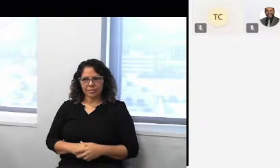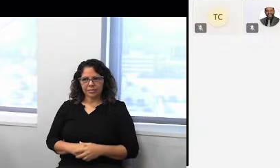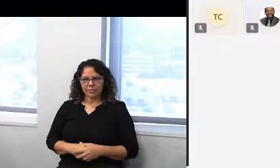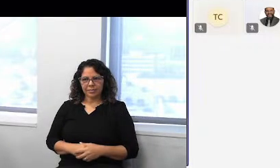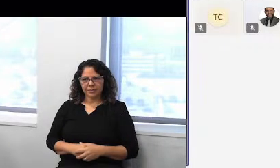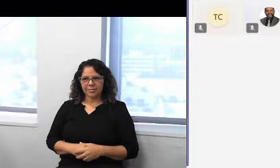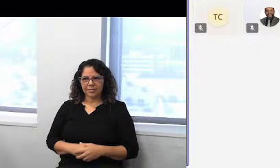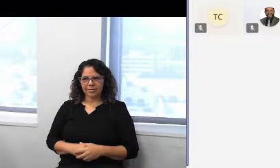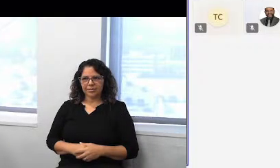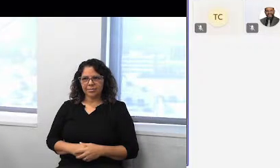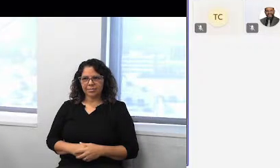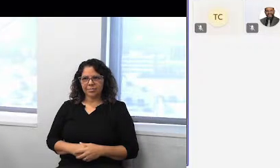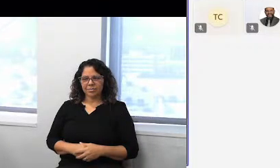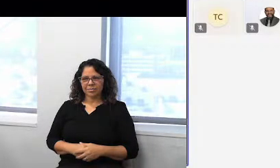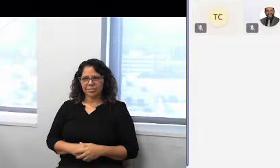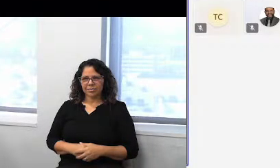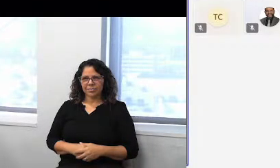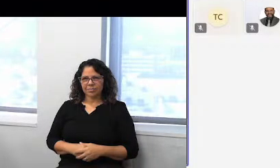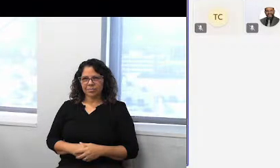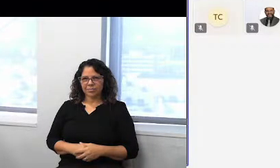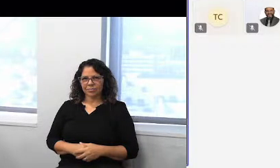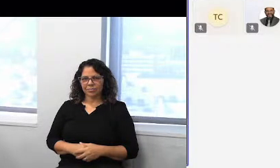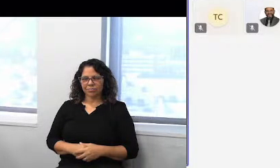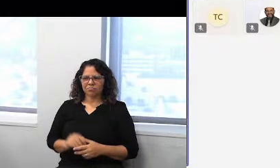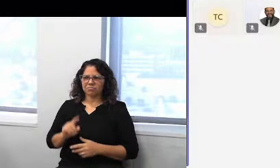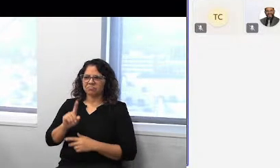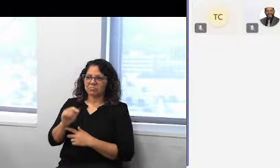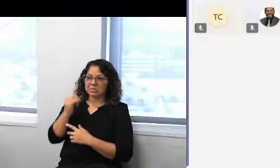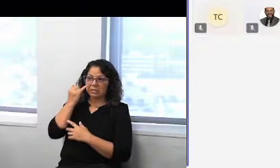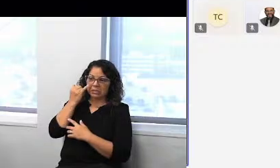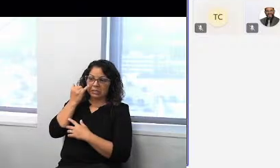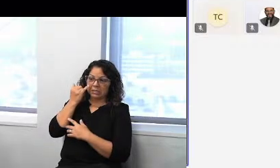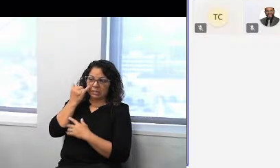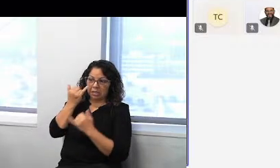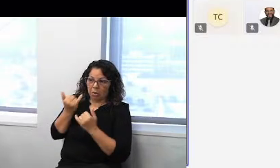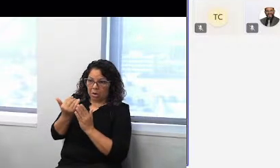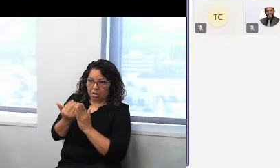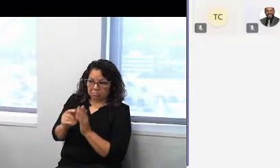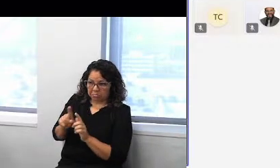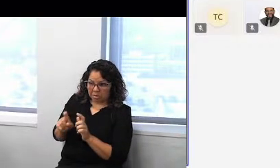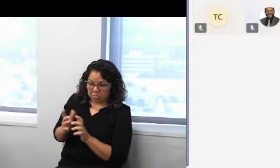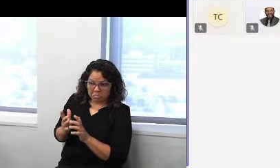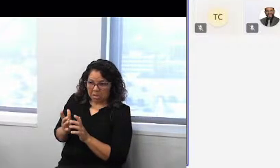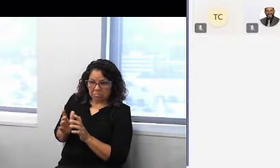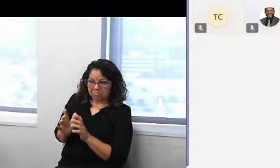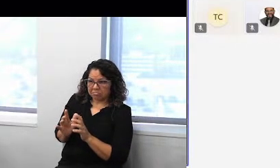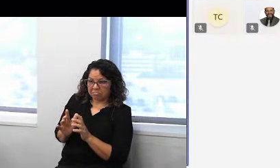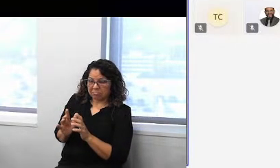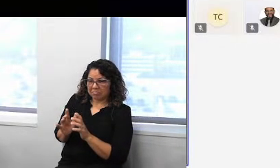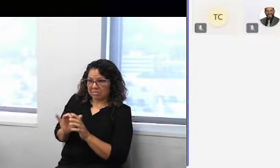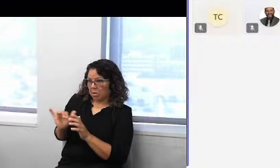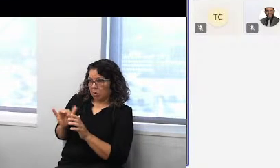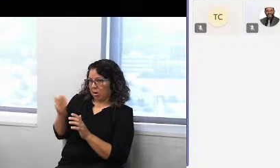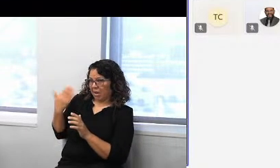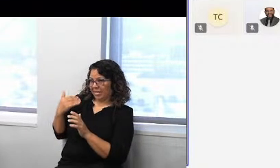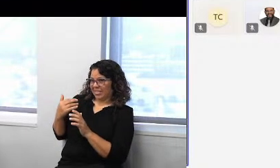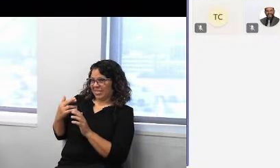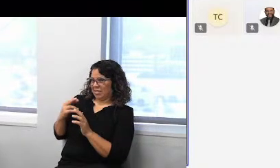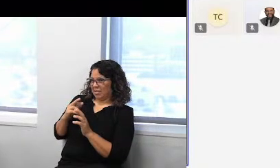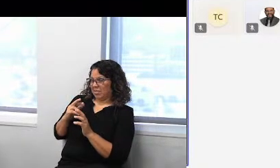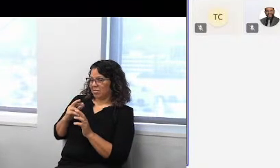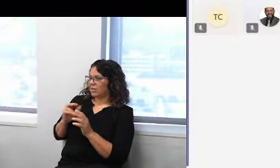If this is repetitive of what you just talked about with Mr. Schiffman, I apologize. For the federally funded rebuild